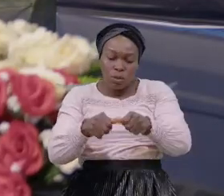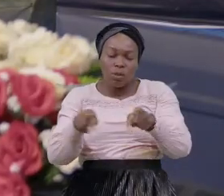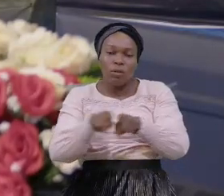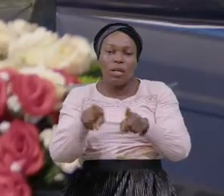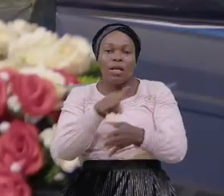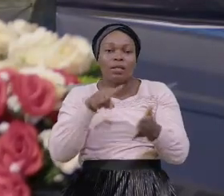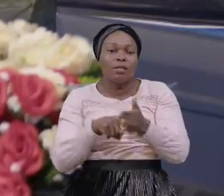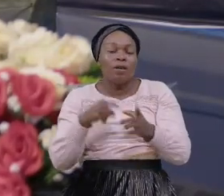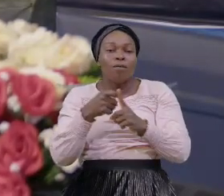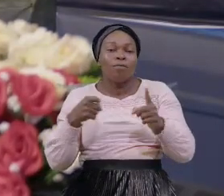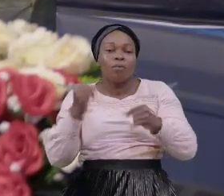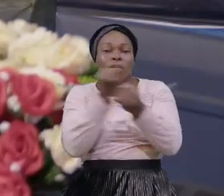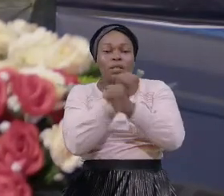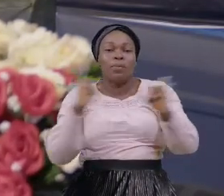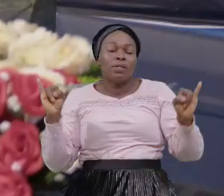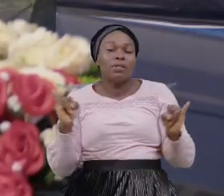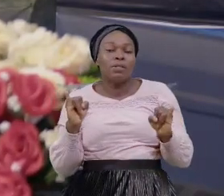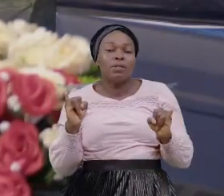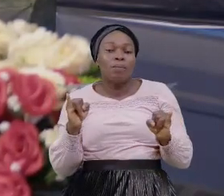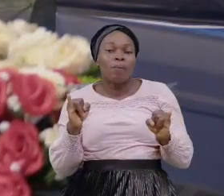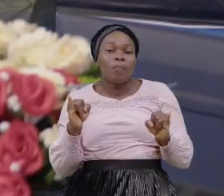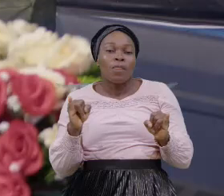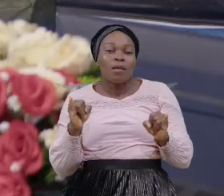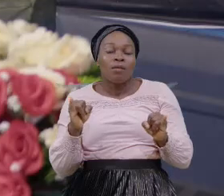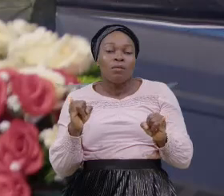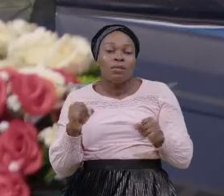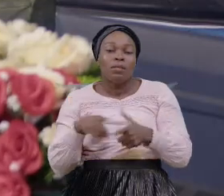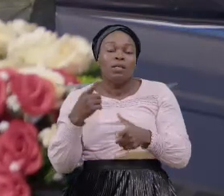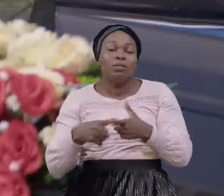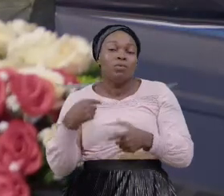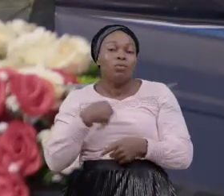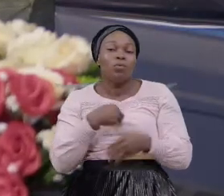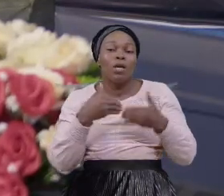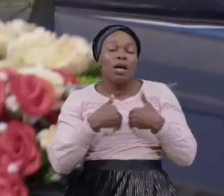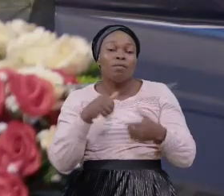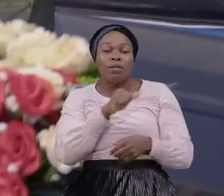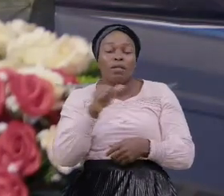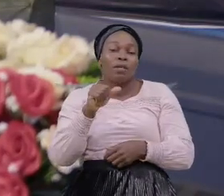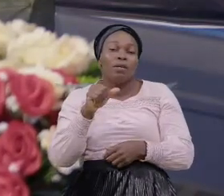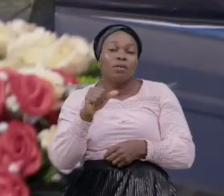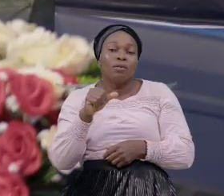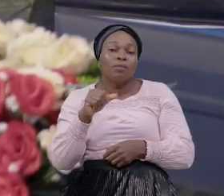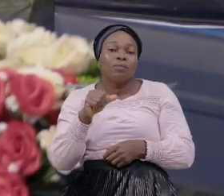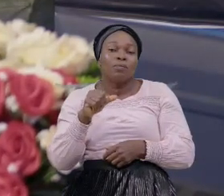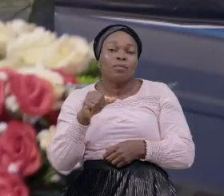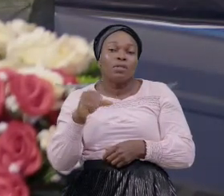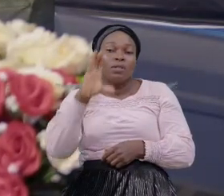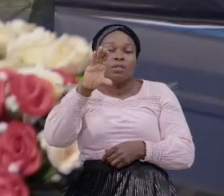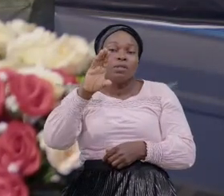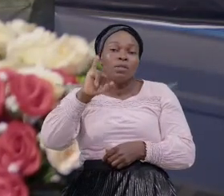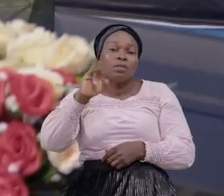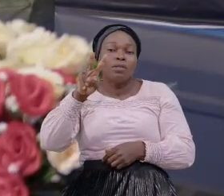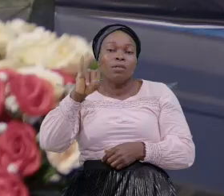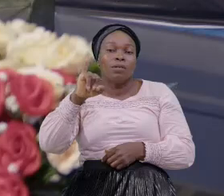independence, then we have the Civil War. After the Civil War, we started